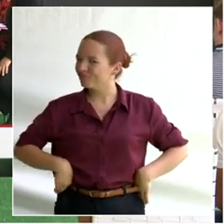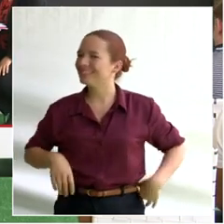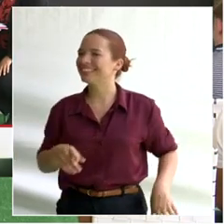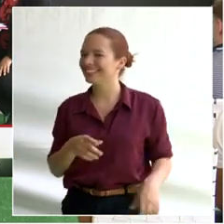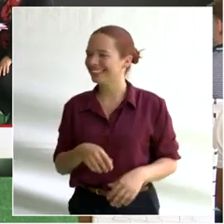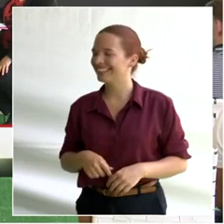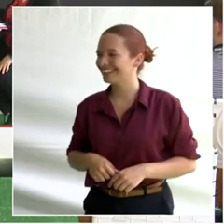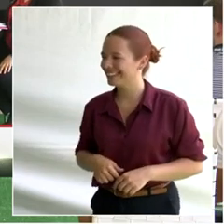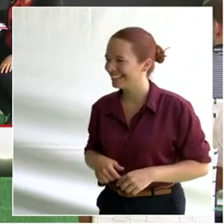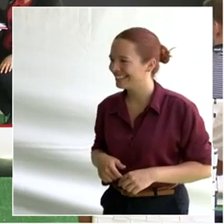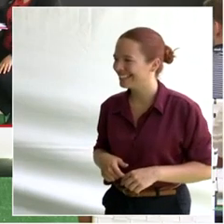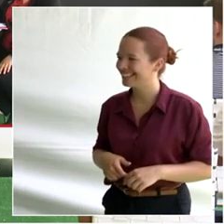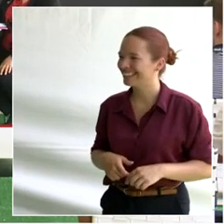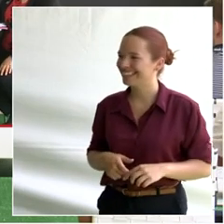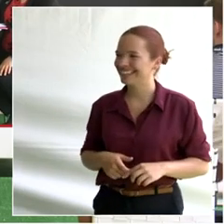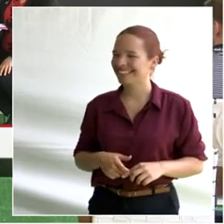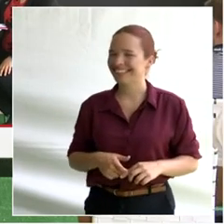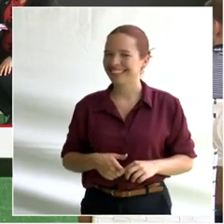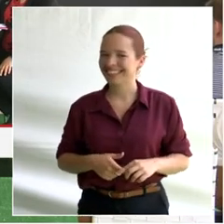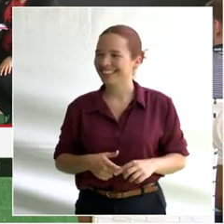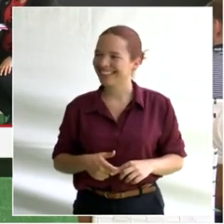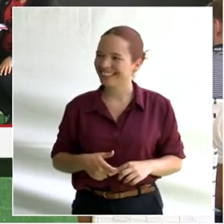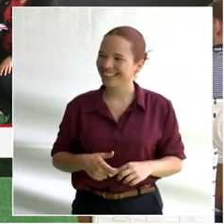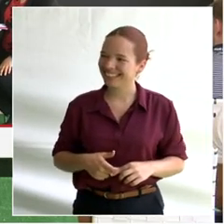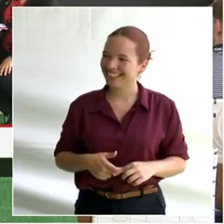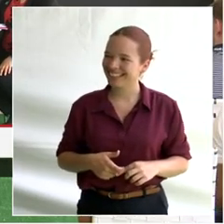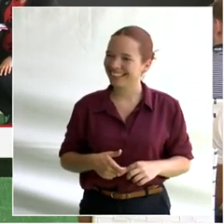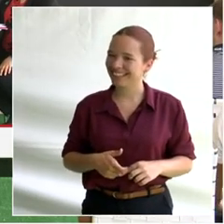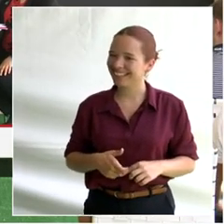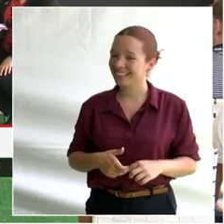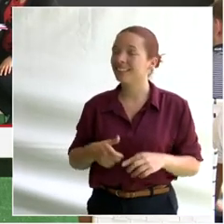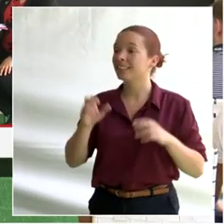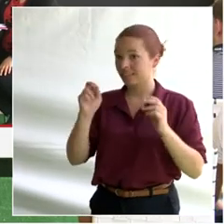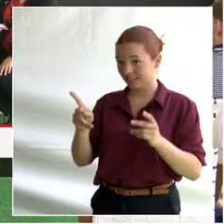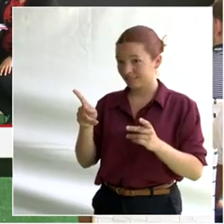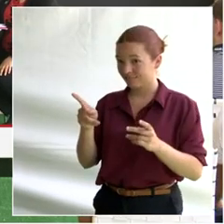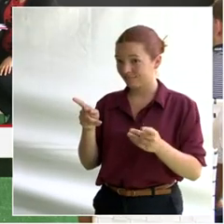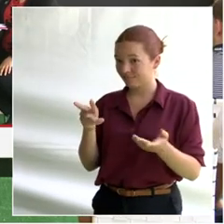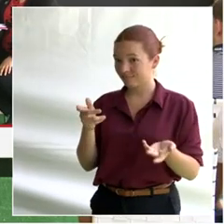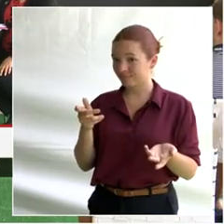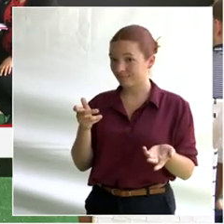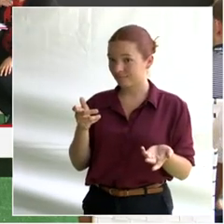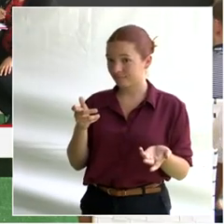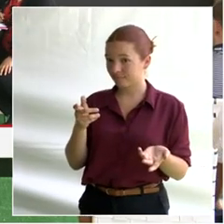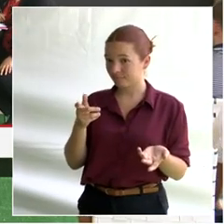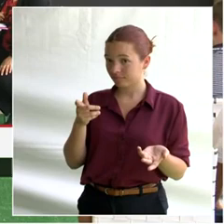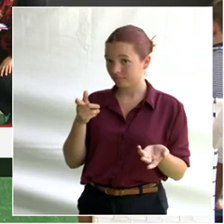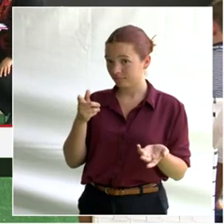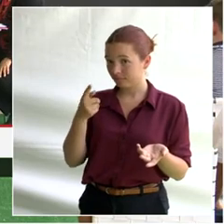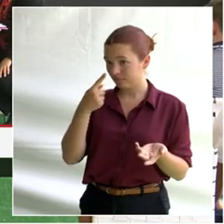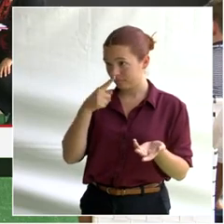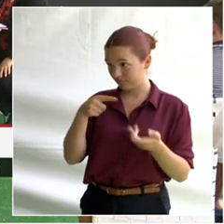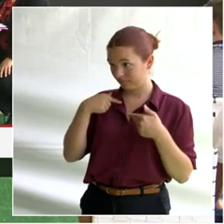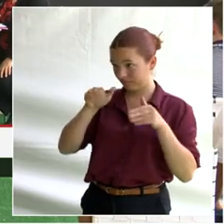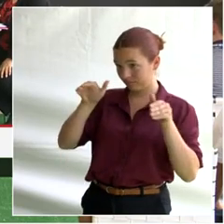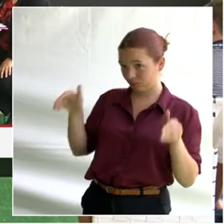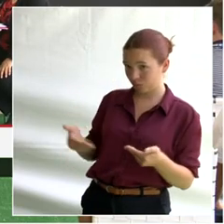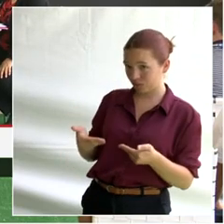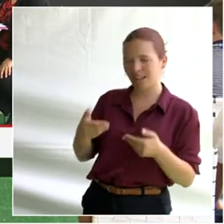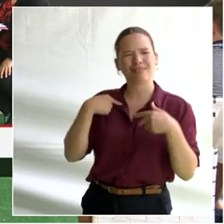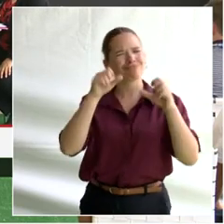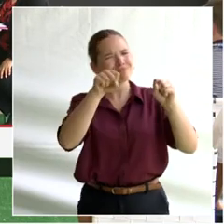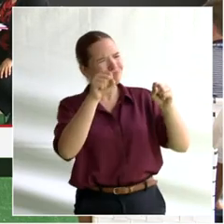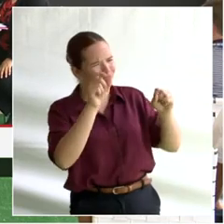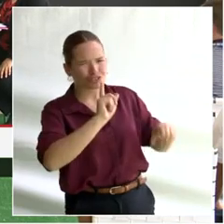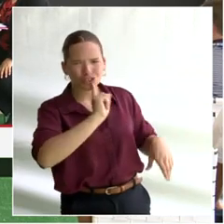9. Okay, Cora. Okay, Cora. Wait, can I introduce? Yes, please do, So Mark. I obviously got a little choked up when I talked about my friend